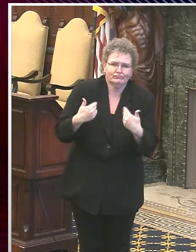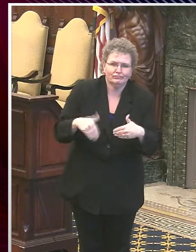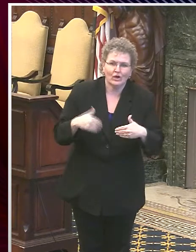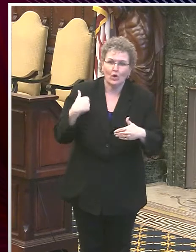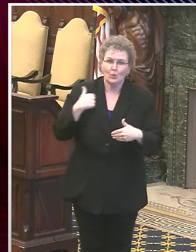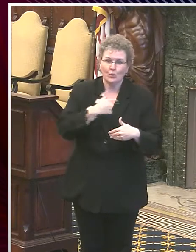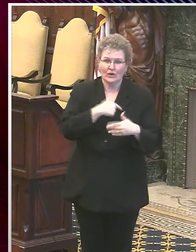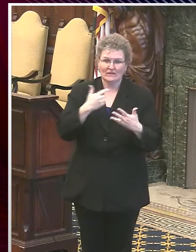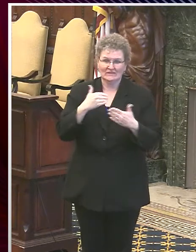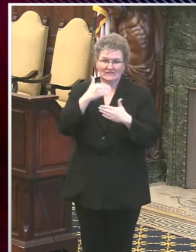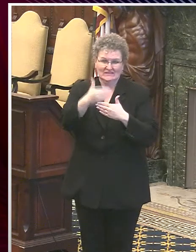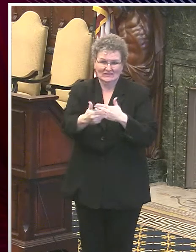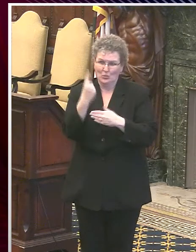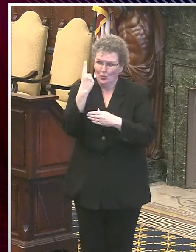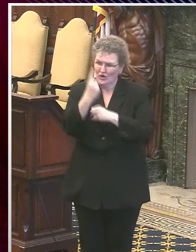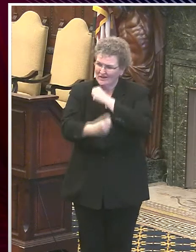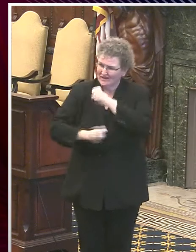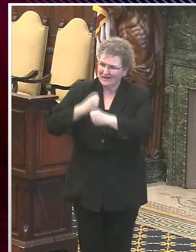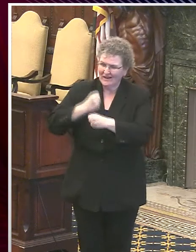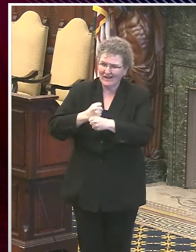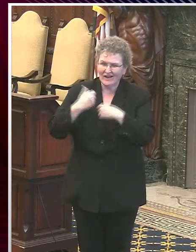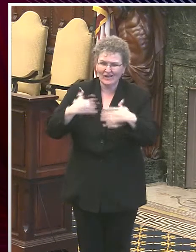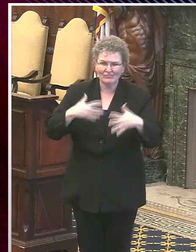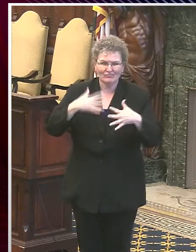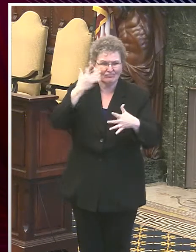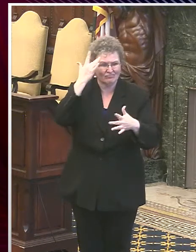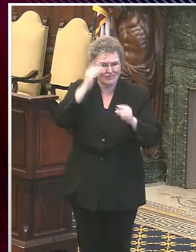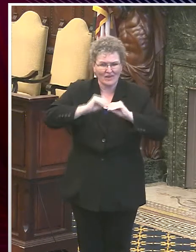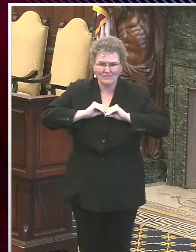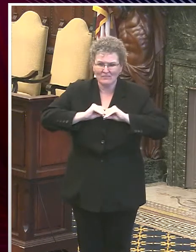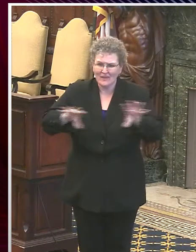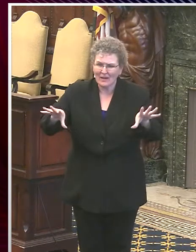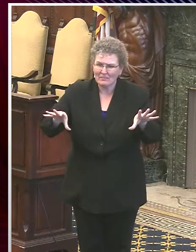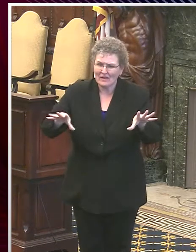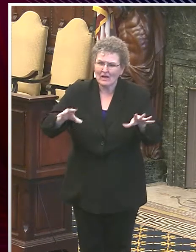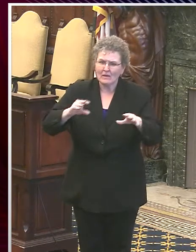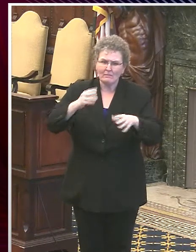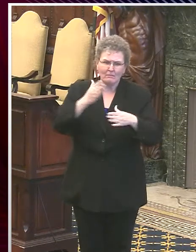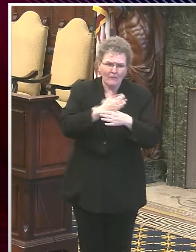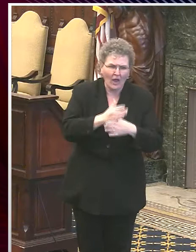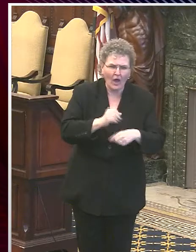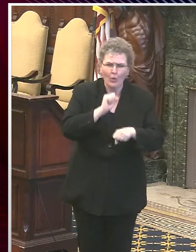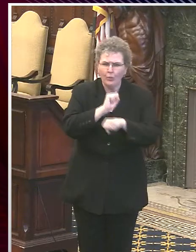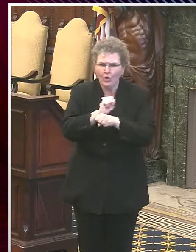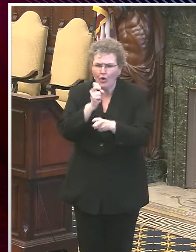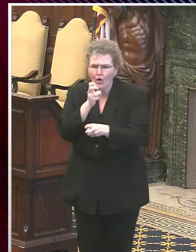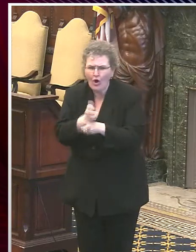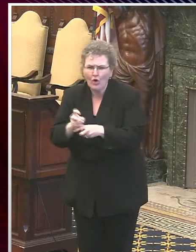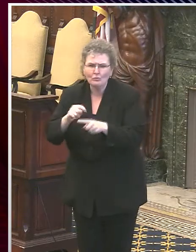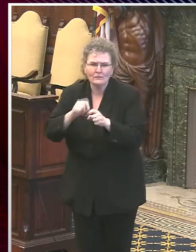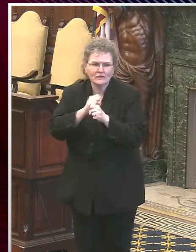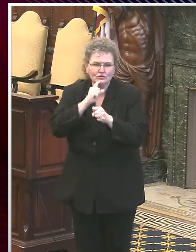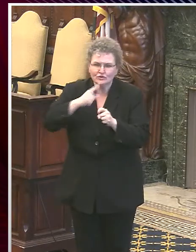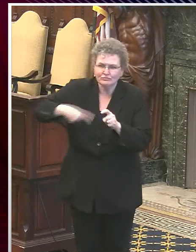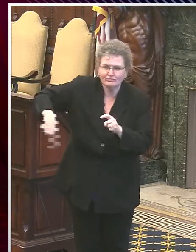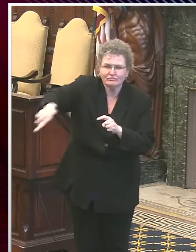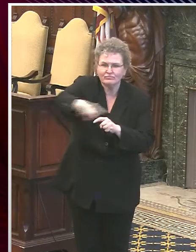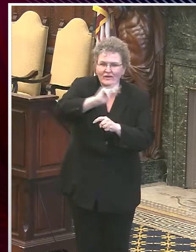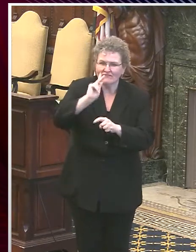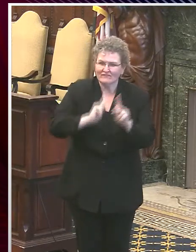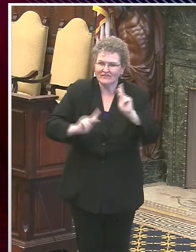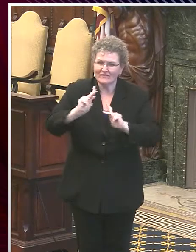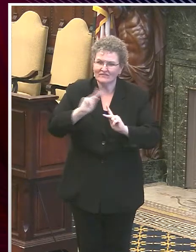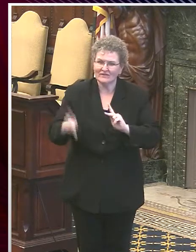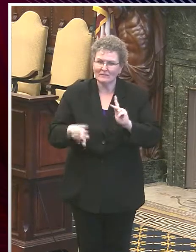of this pandemic, I'm extremely grateful to our partners for their steadfast commitment to ensuring that every Philadelphian has access to